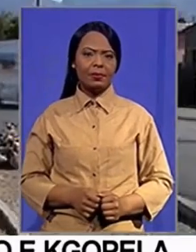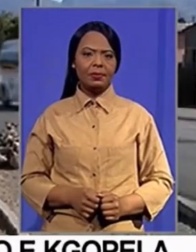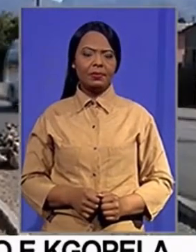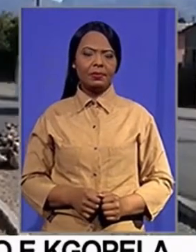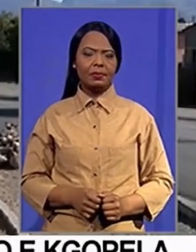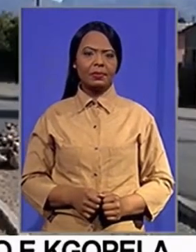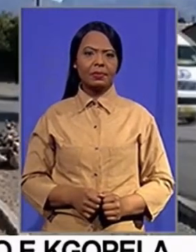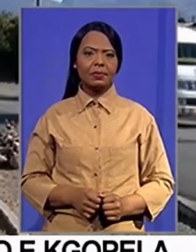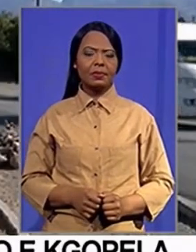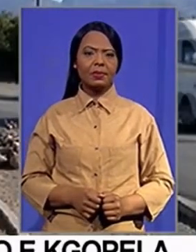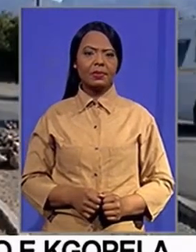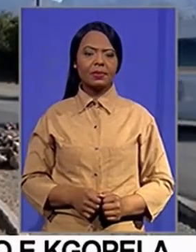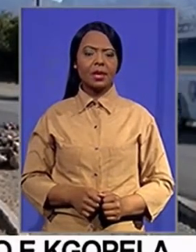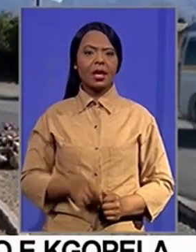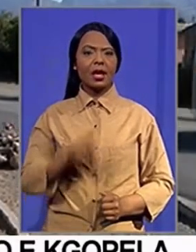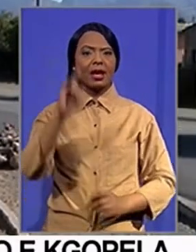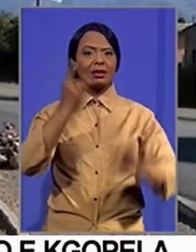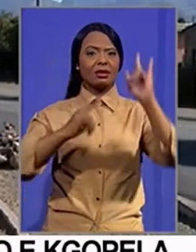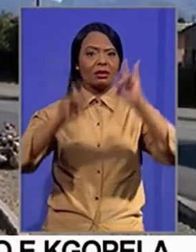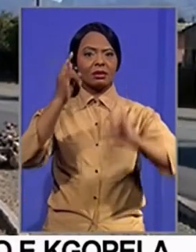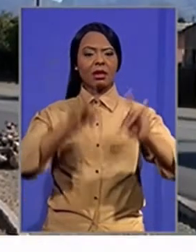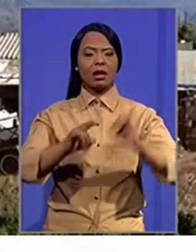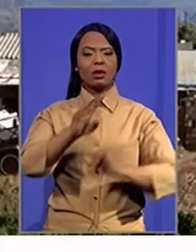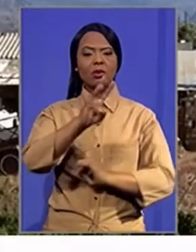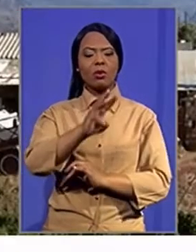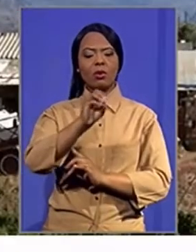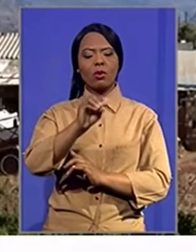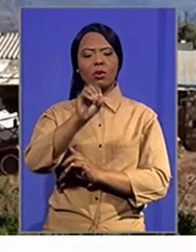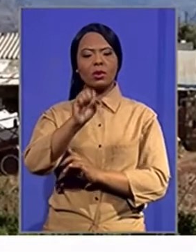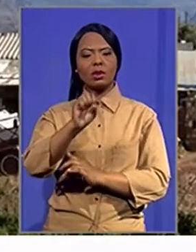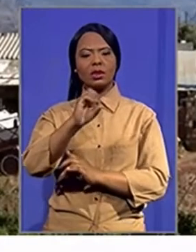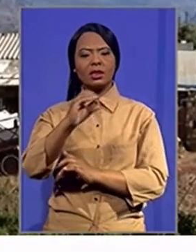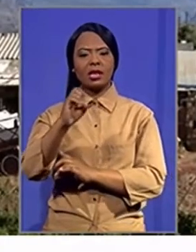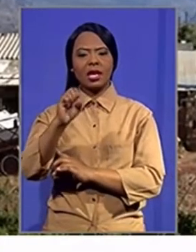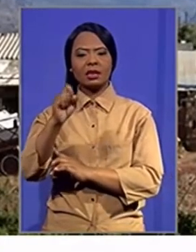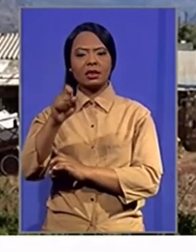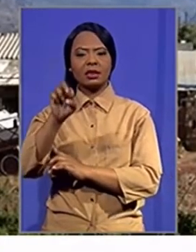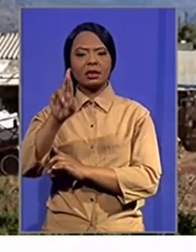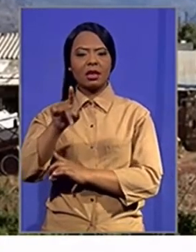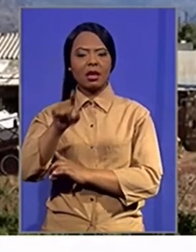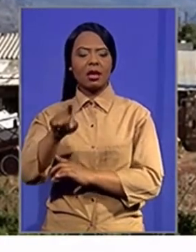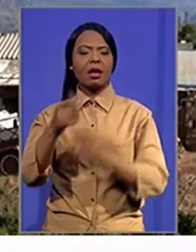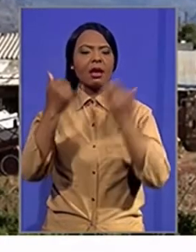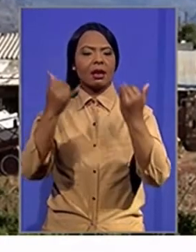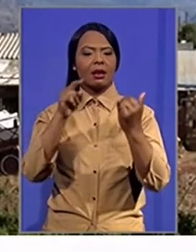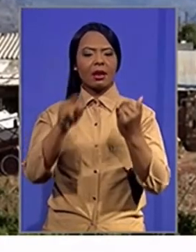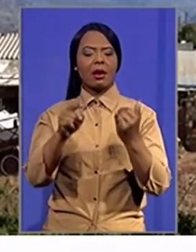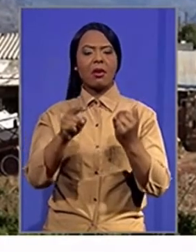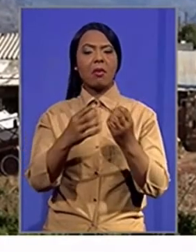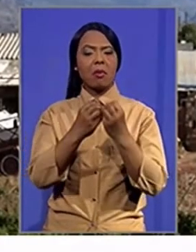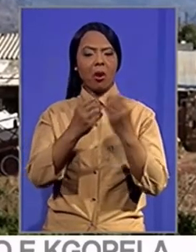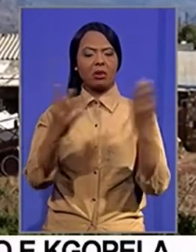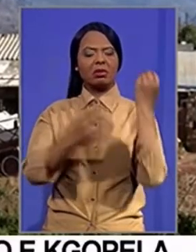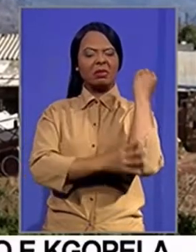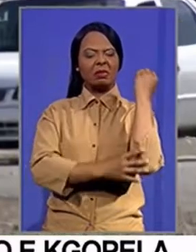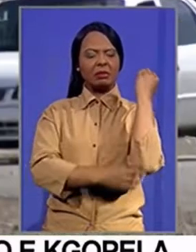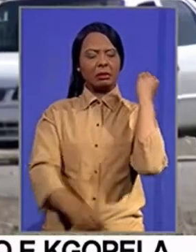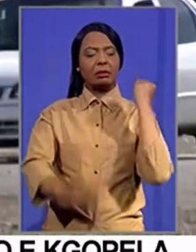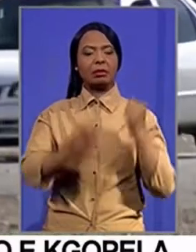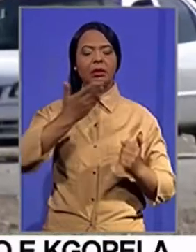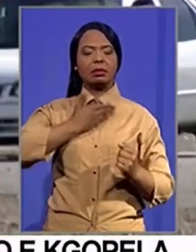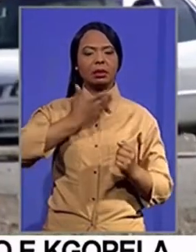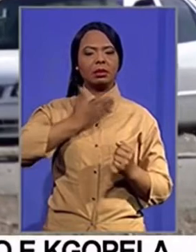Toropo ya Worcester e tshwenya ke maemo a godimo a tlhokego ya mešomo a wa ka tšago bodidi. Gomme toropo ya Boland le yona